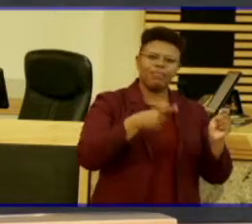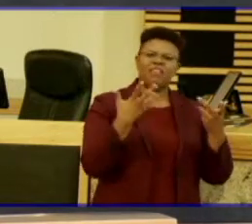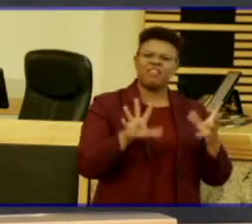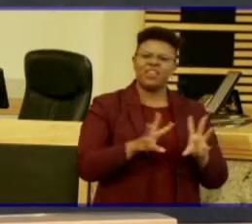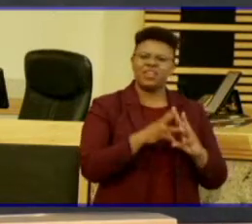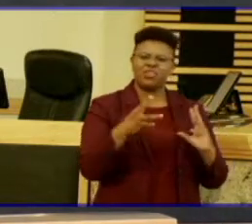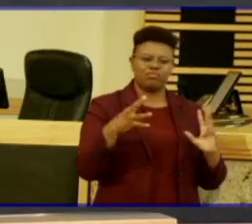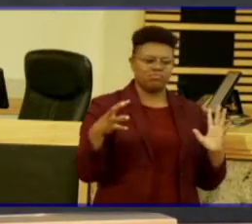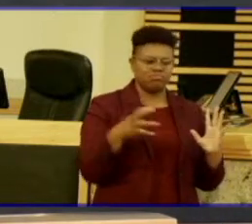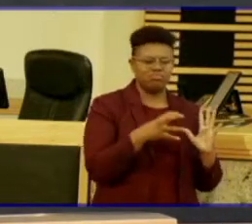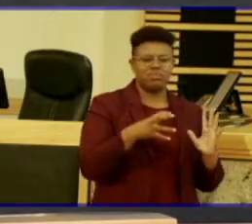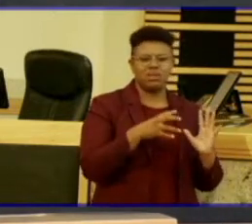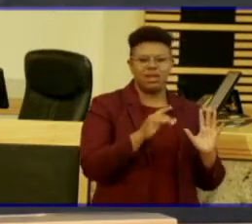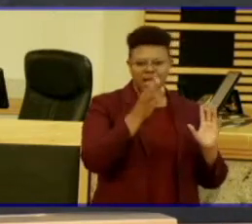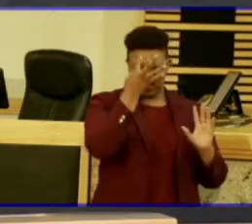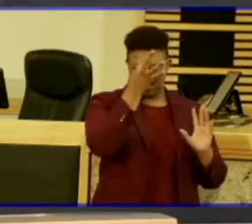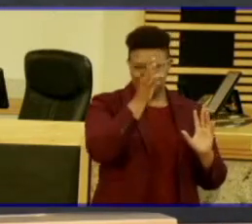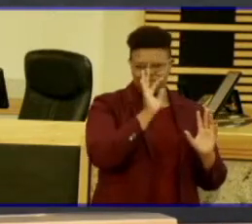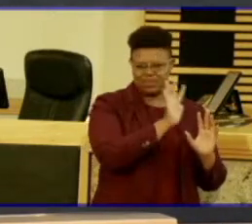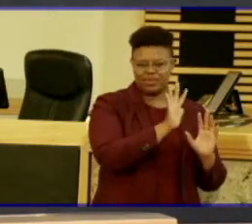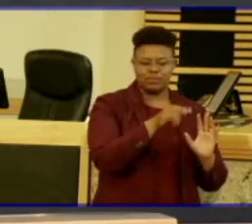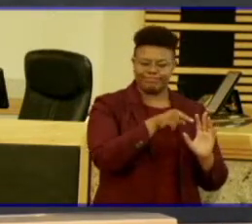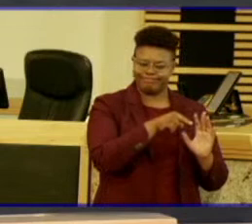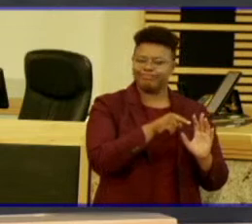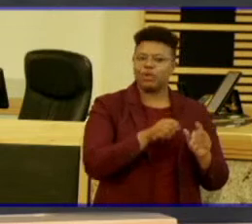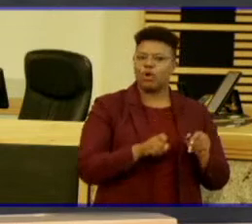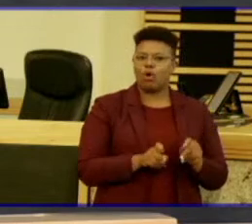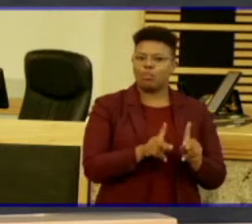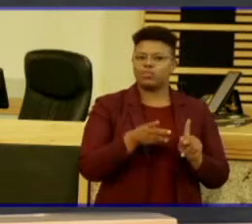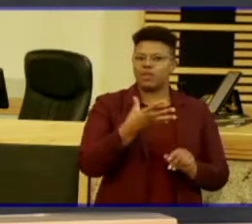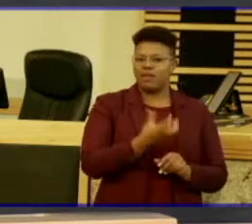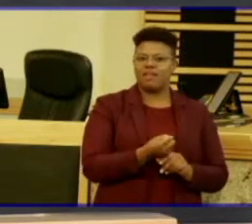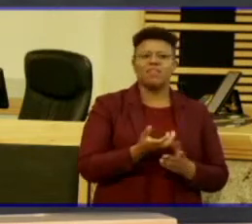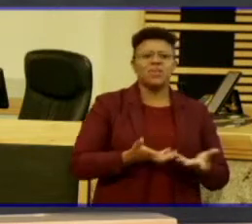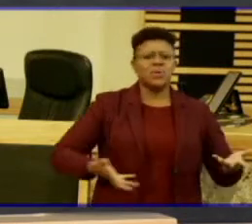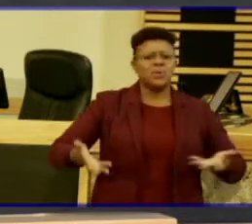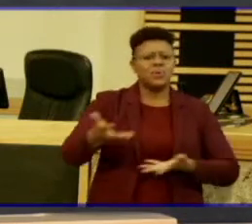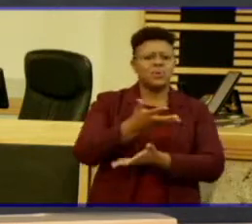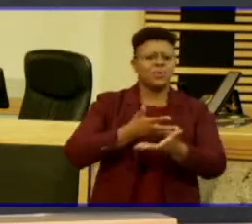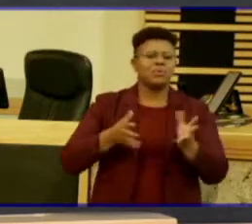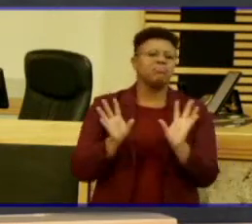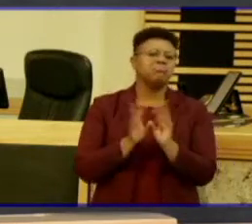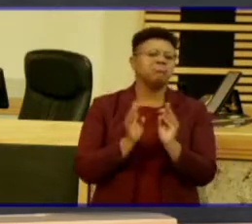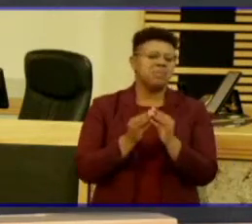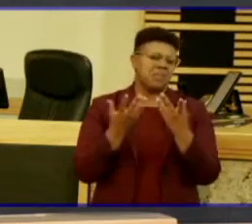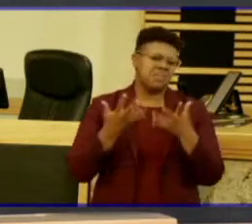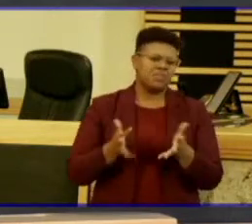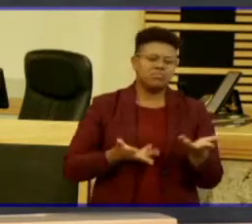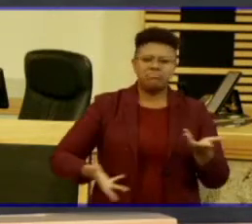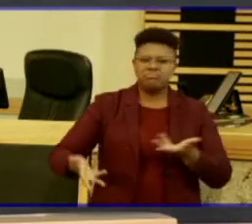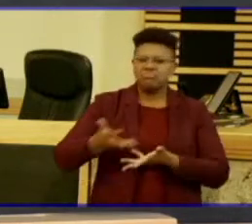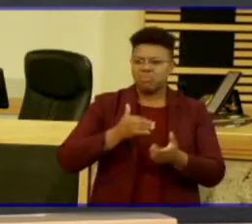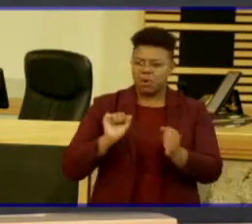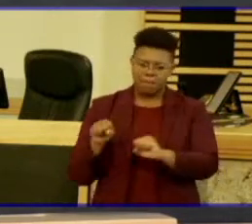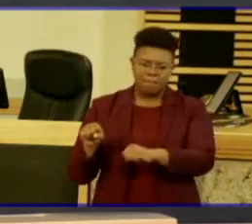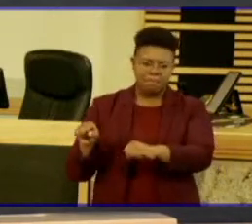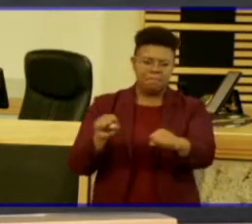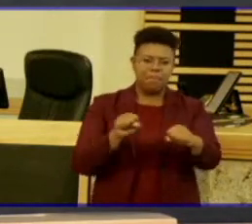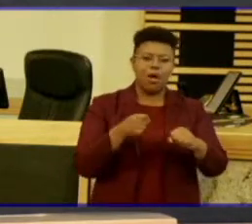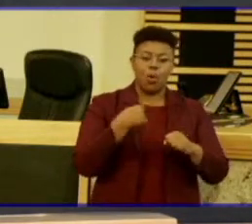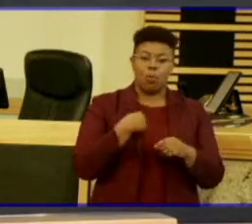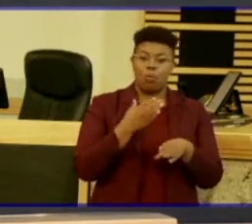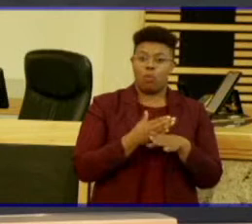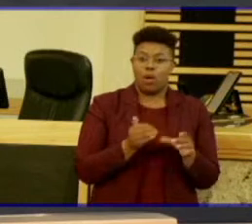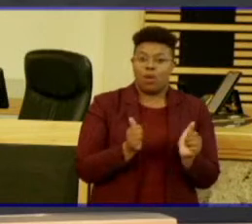projects through the Sustainable Infrastructure Development Symposium. The Eastern Cape Rural Development Agency is working with the Mpashe Municipality